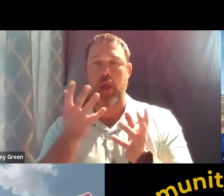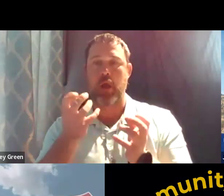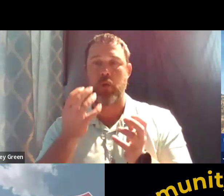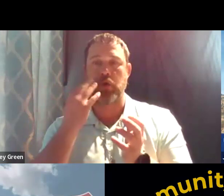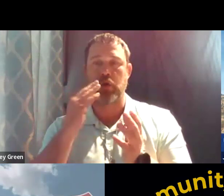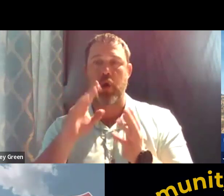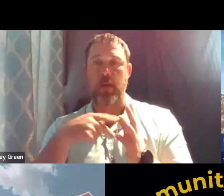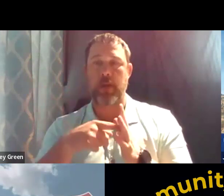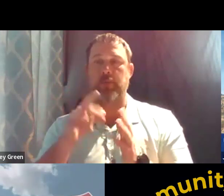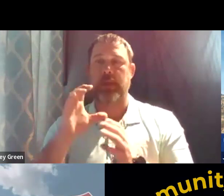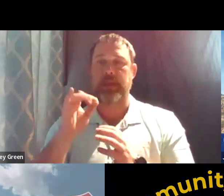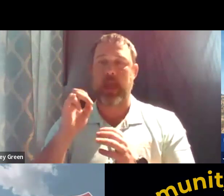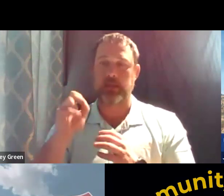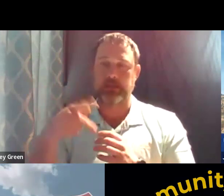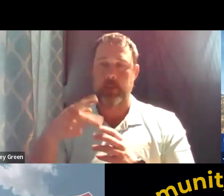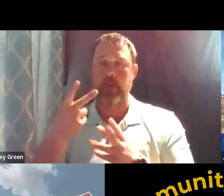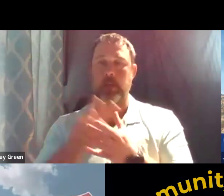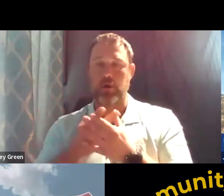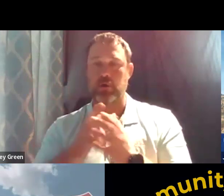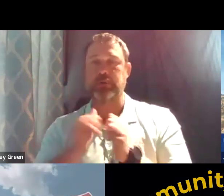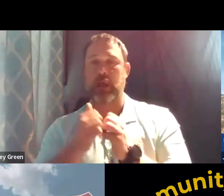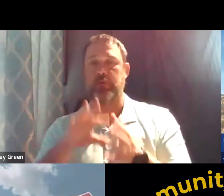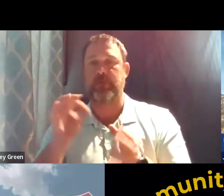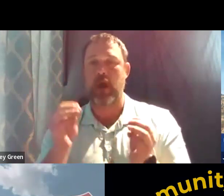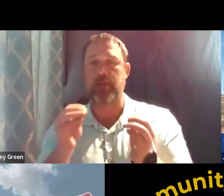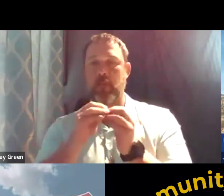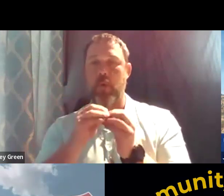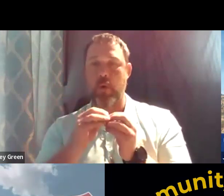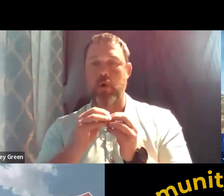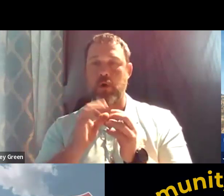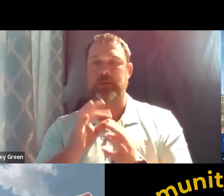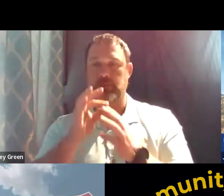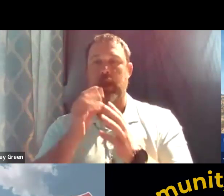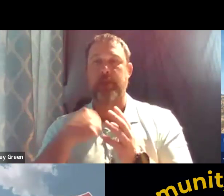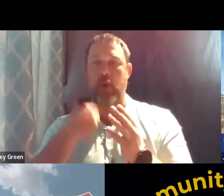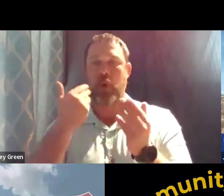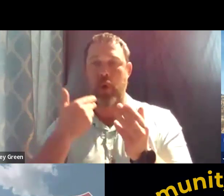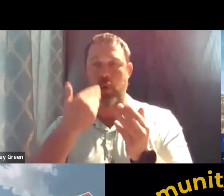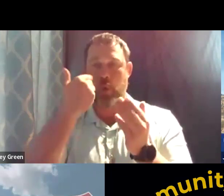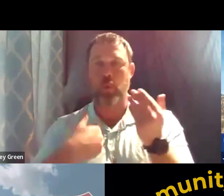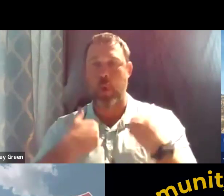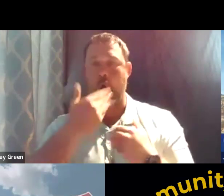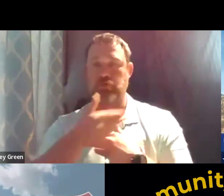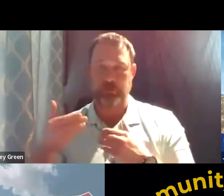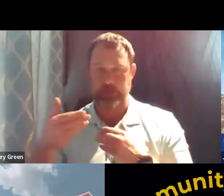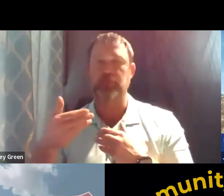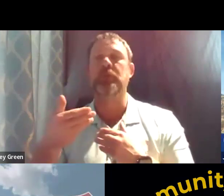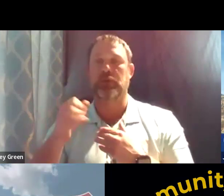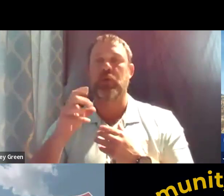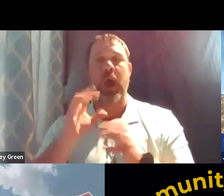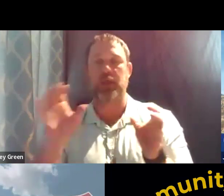CalDEP partners and how I can find out more about it. Especially being a quadriplegic, I do everything